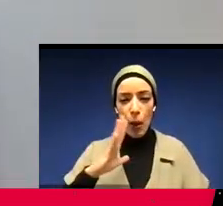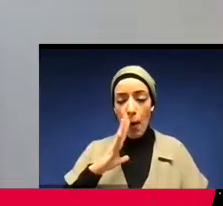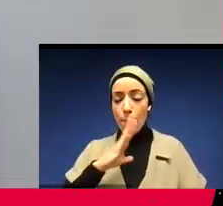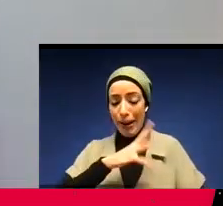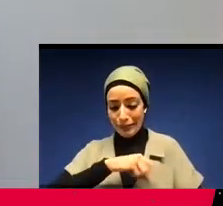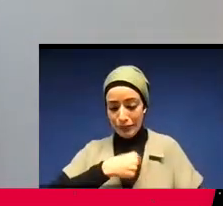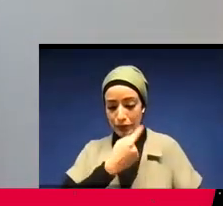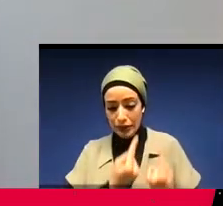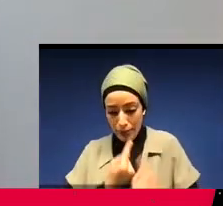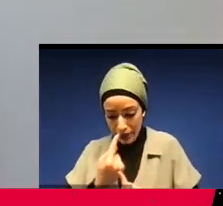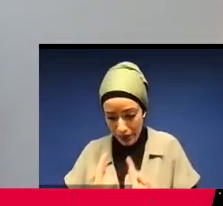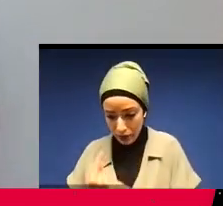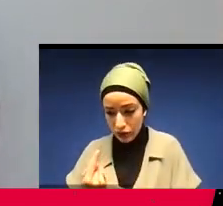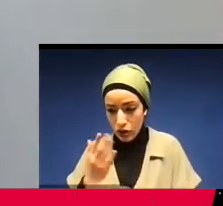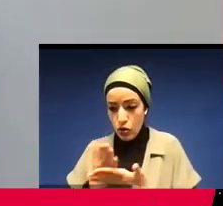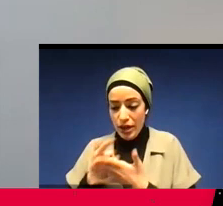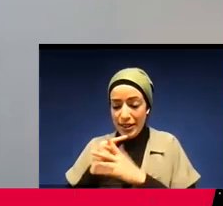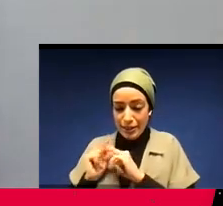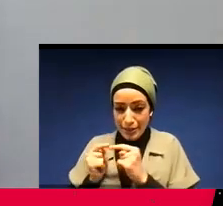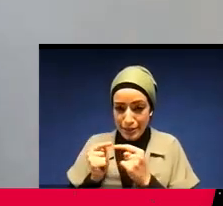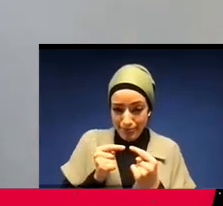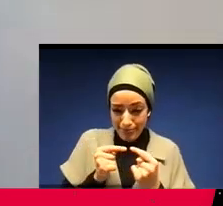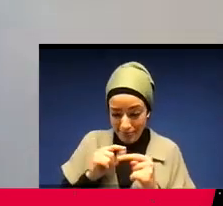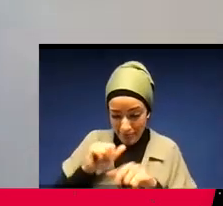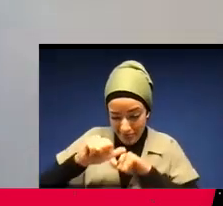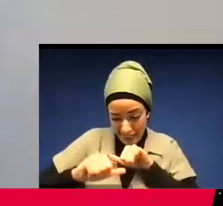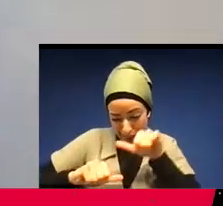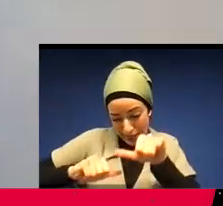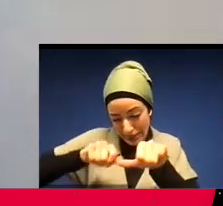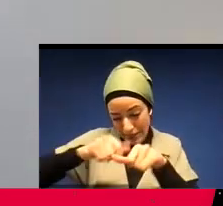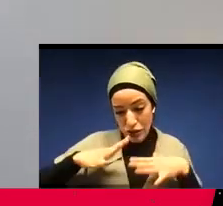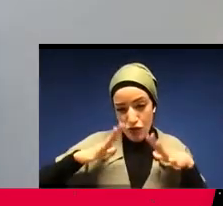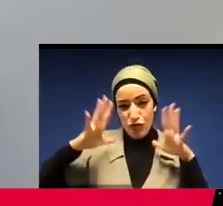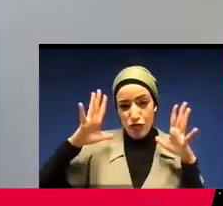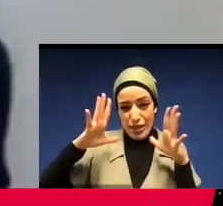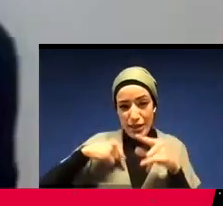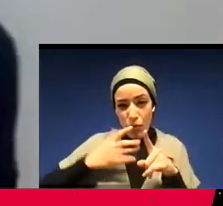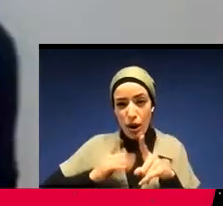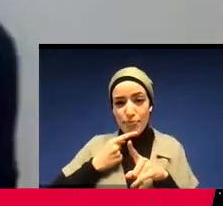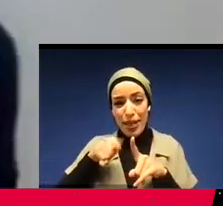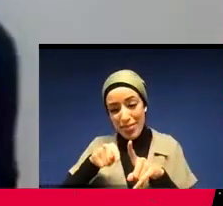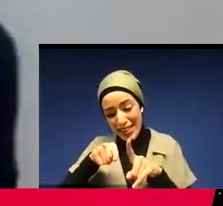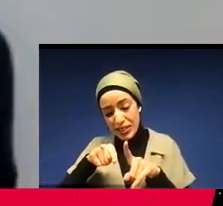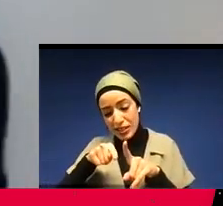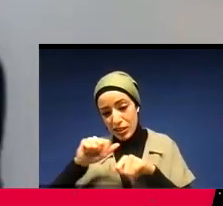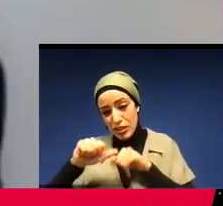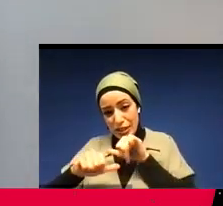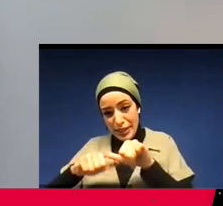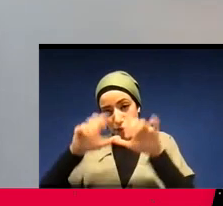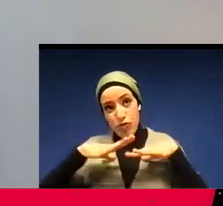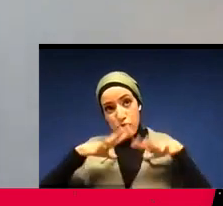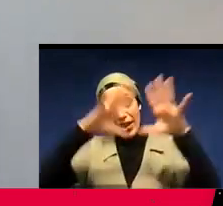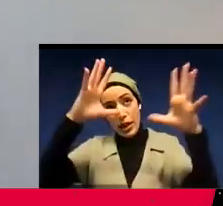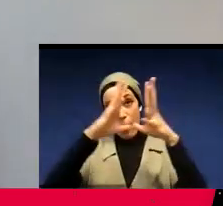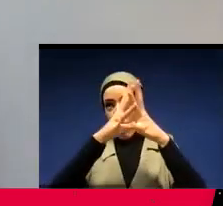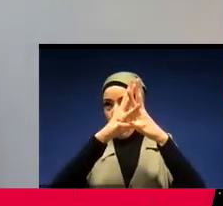I think the Palestinians are kind of on their fight to liberation. The freedom is a larger, bigger struggle, I